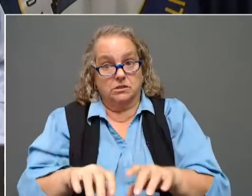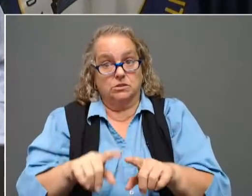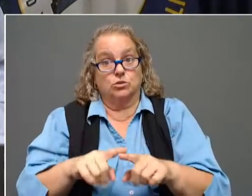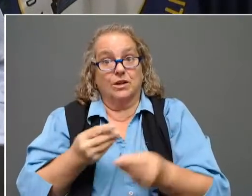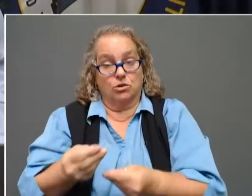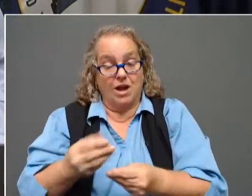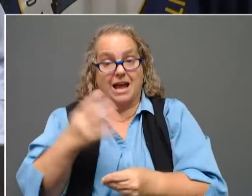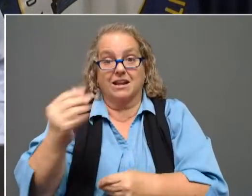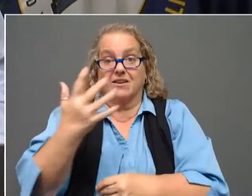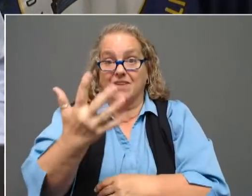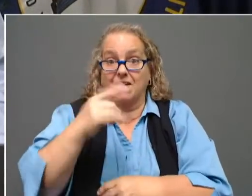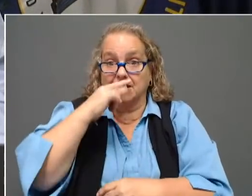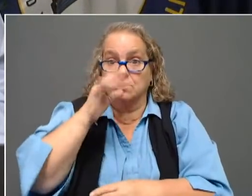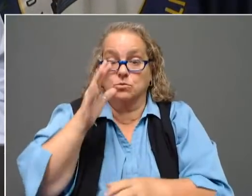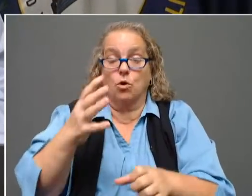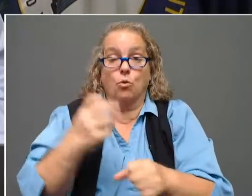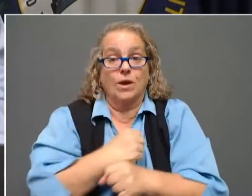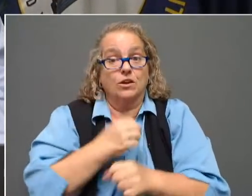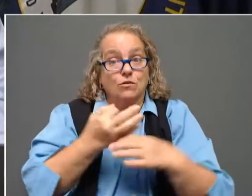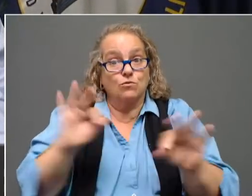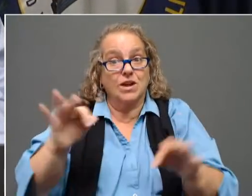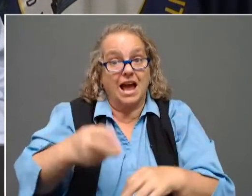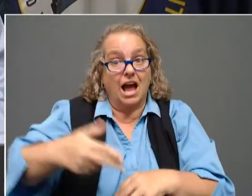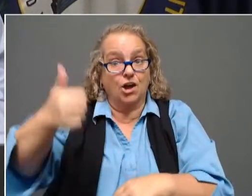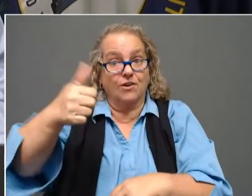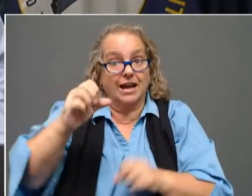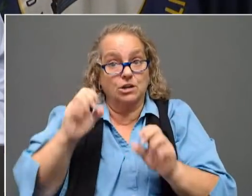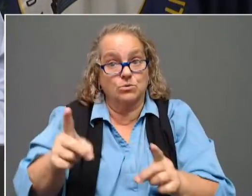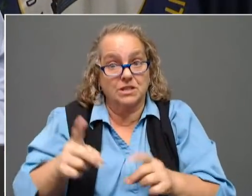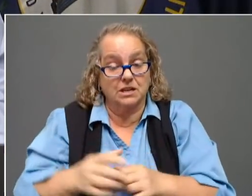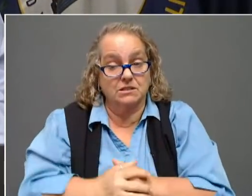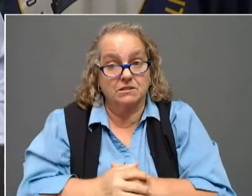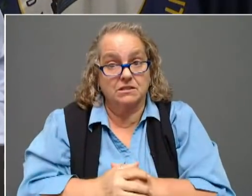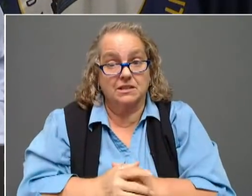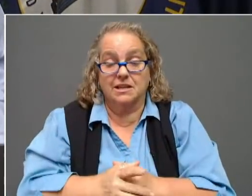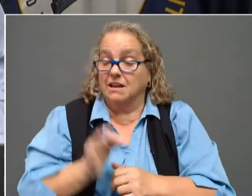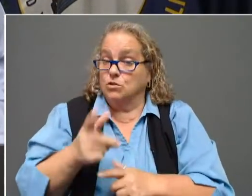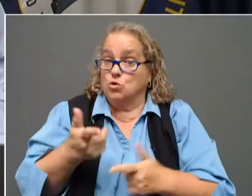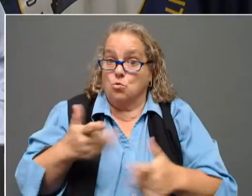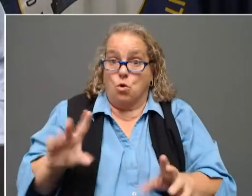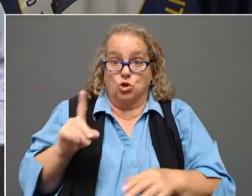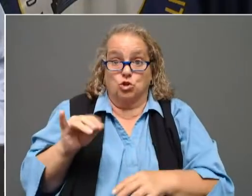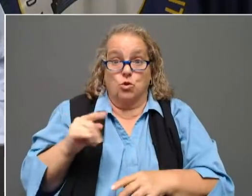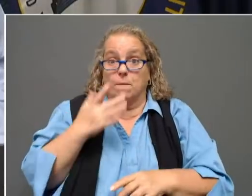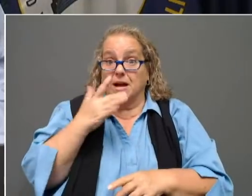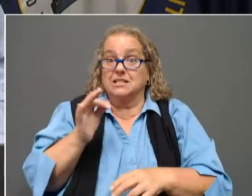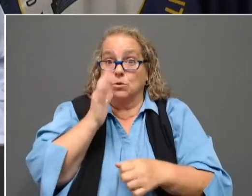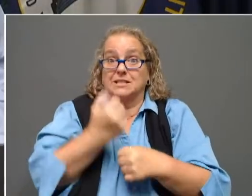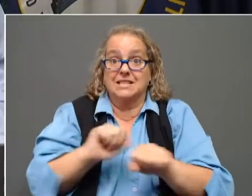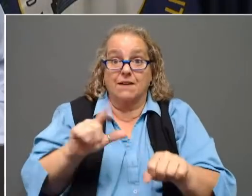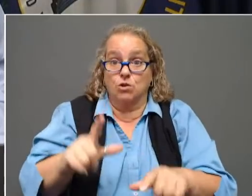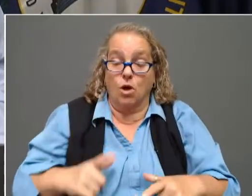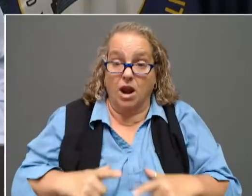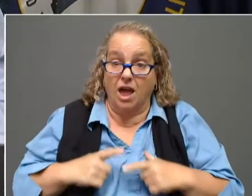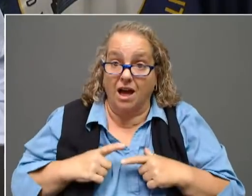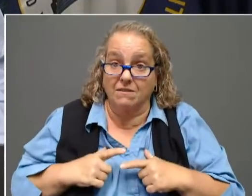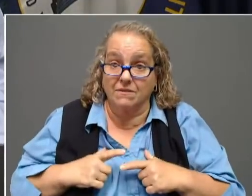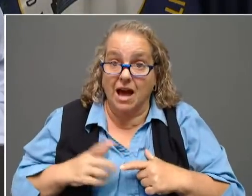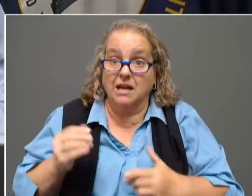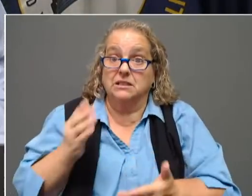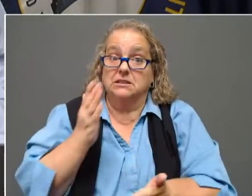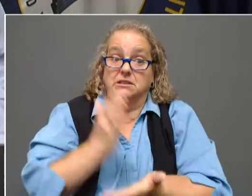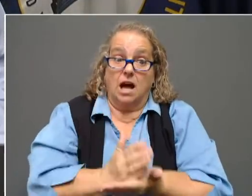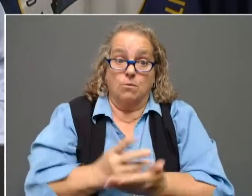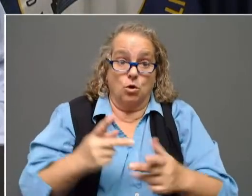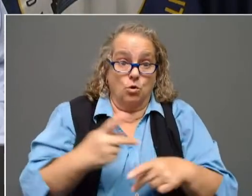win a free higher education. So if you won't do it because it will save your life and stop some of the worst times that we've ever lived